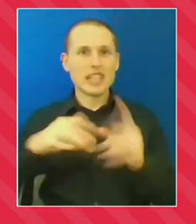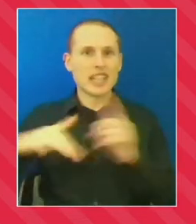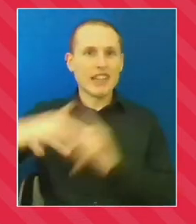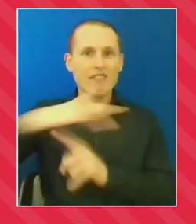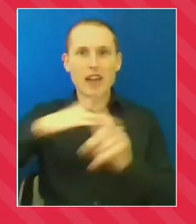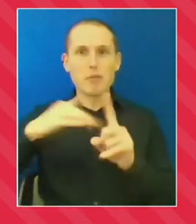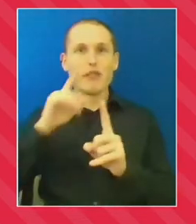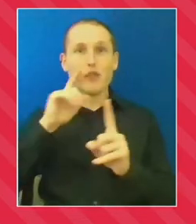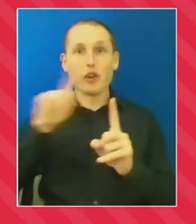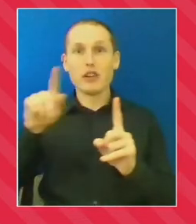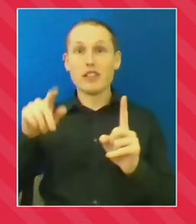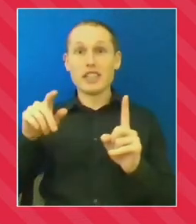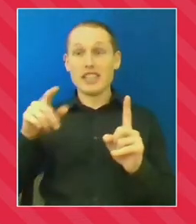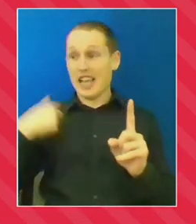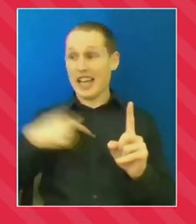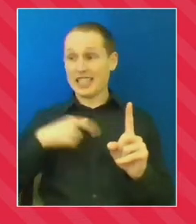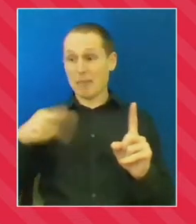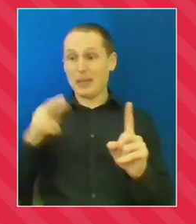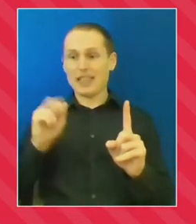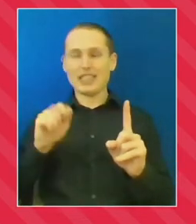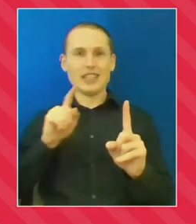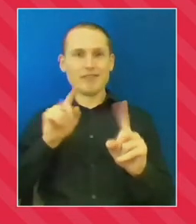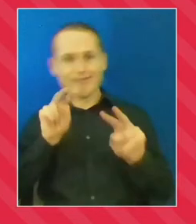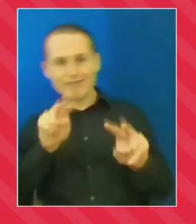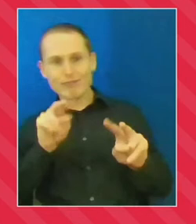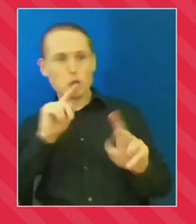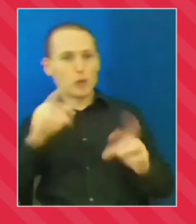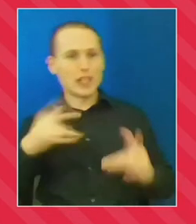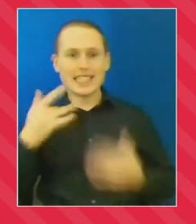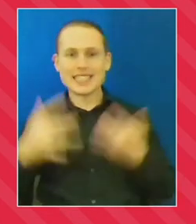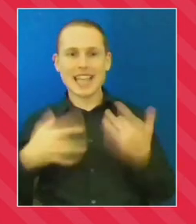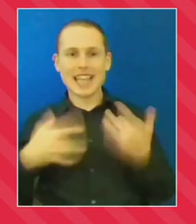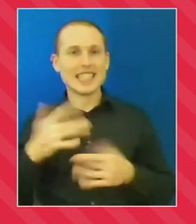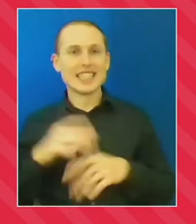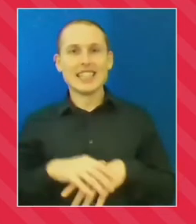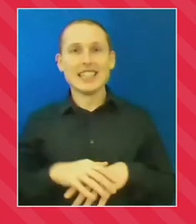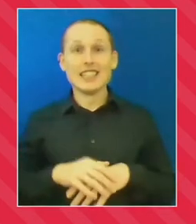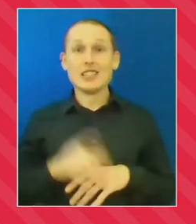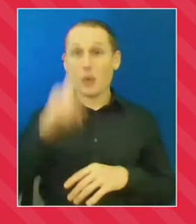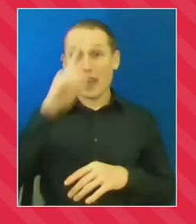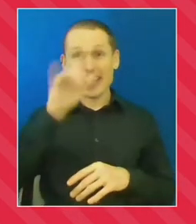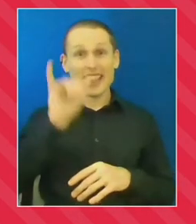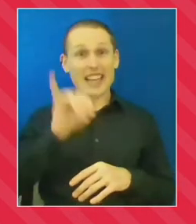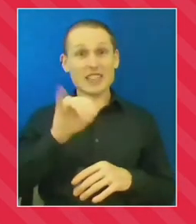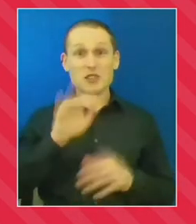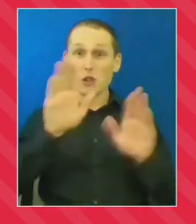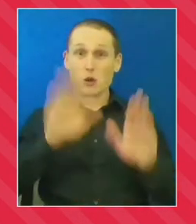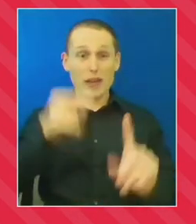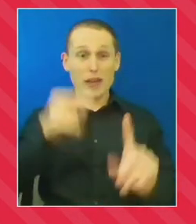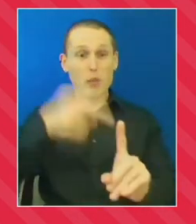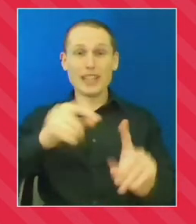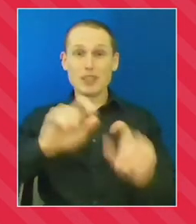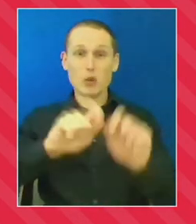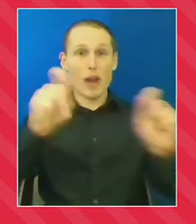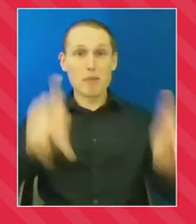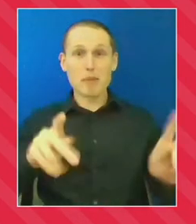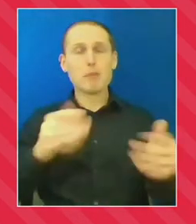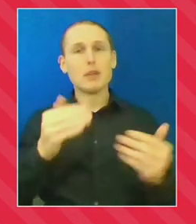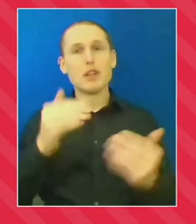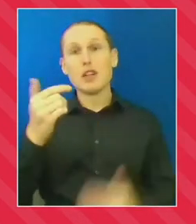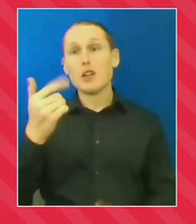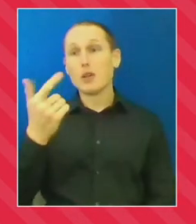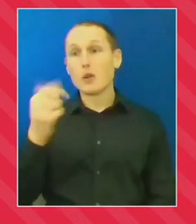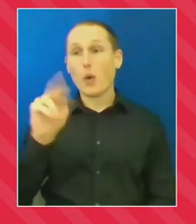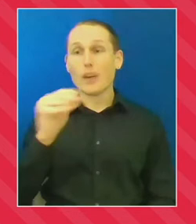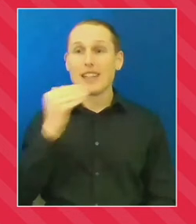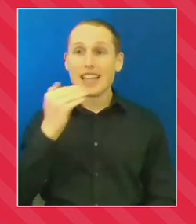really exciting part of the work. So I think that's a great note to wrap up on. Gordon, thank you so much for your time. Andrew, thank